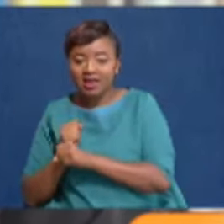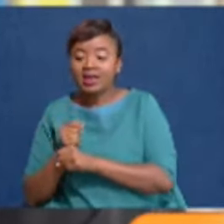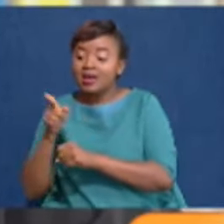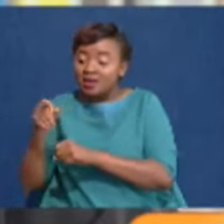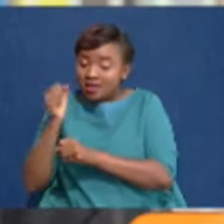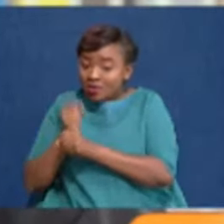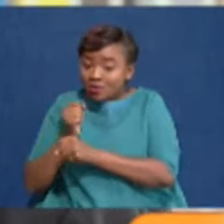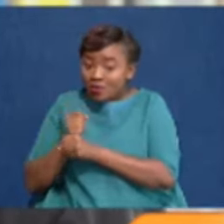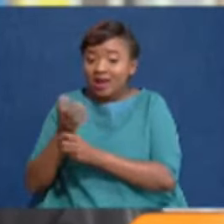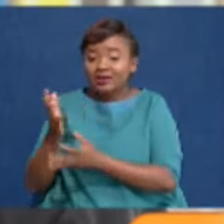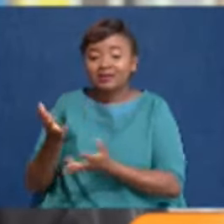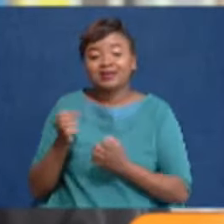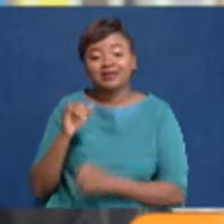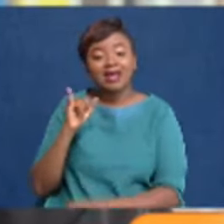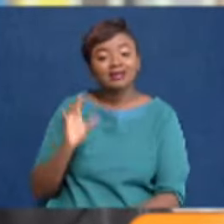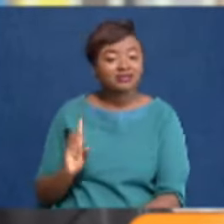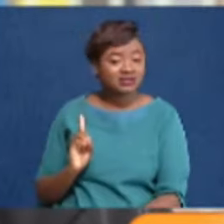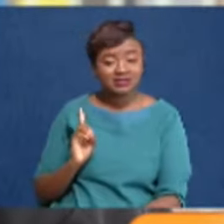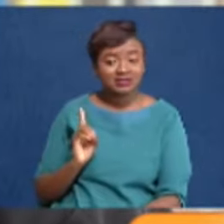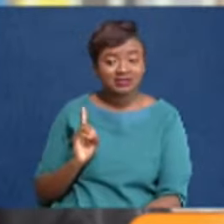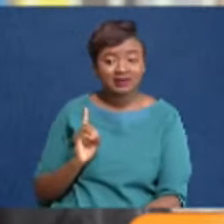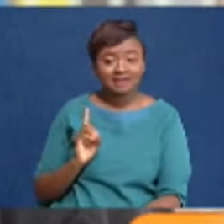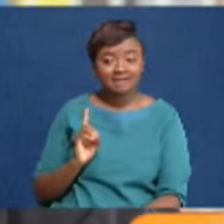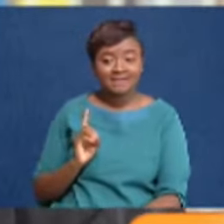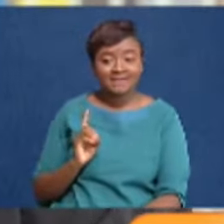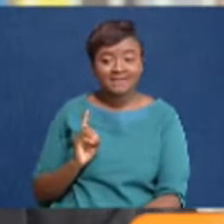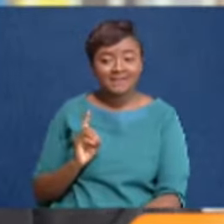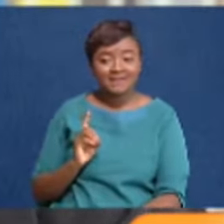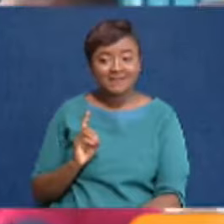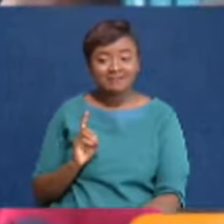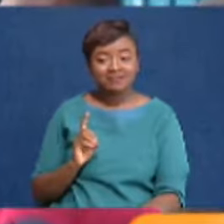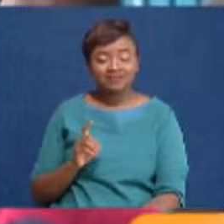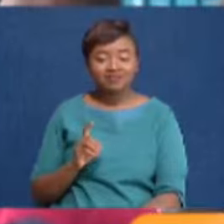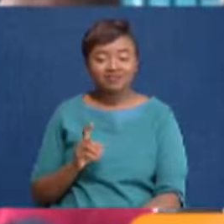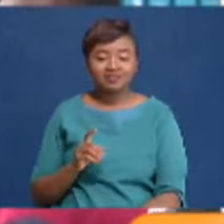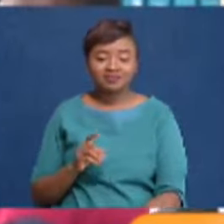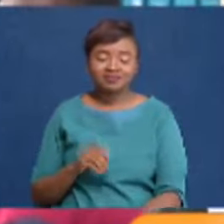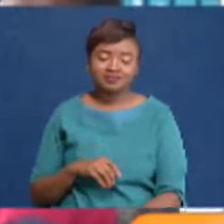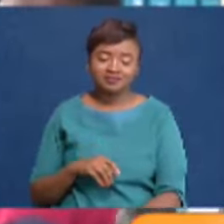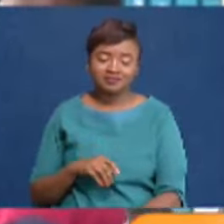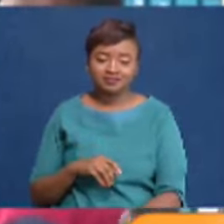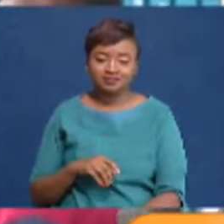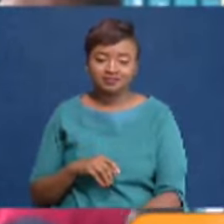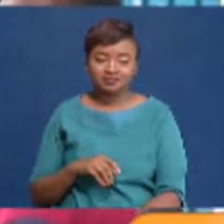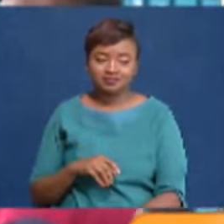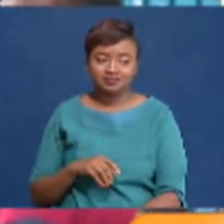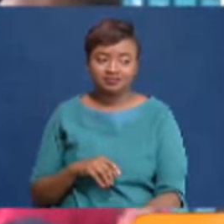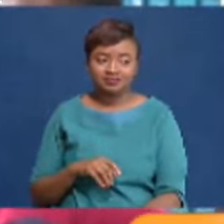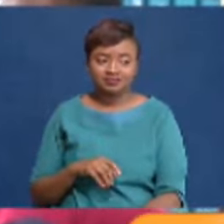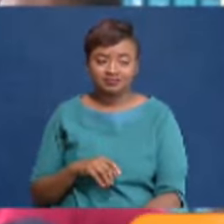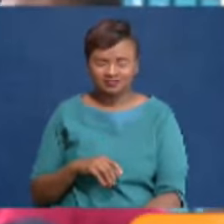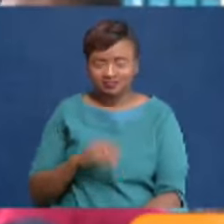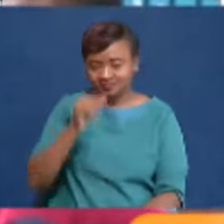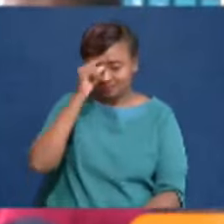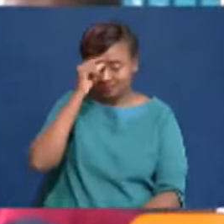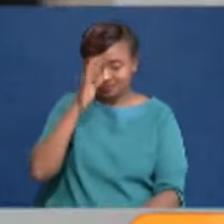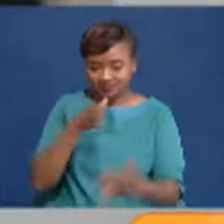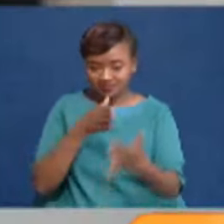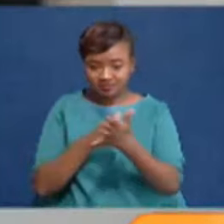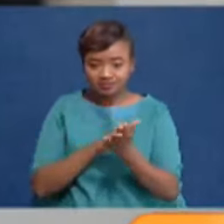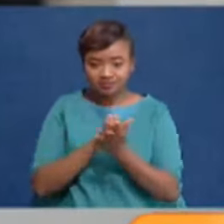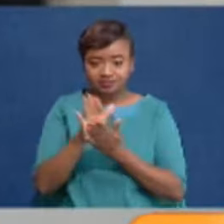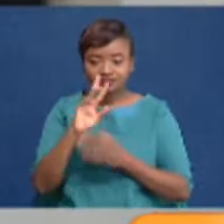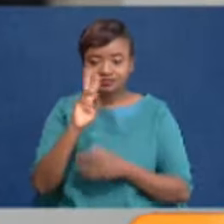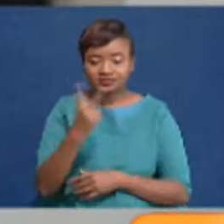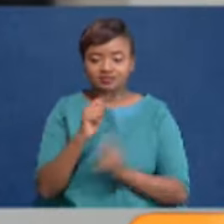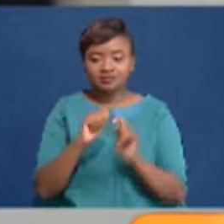hustle unaitishwa ID. So unabidi sometimes ukose. The government halted the printing of the second generation ID